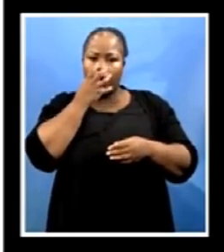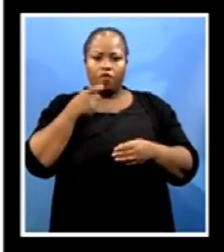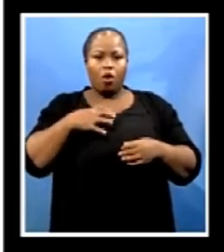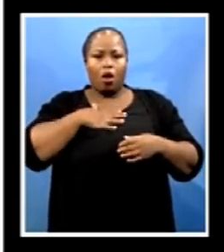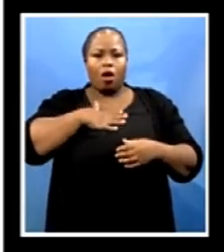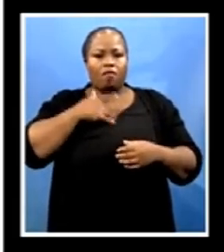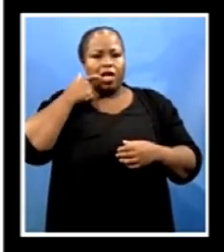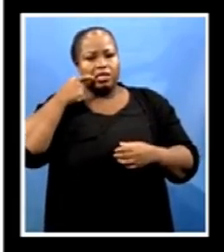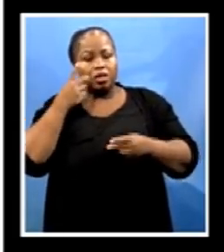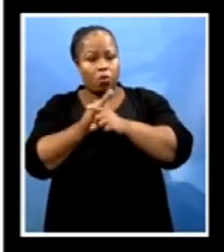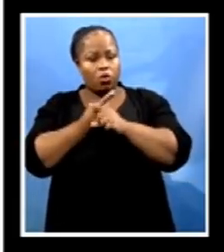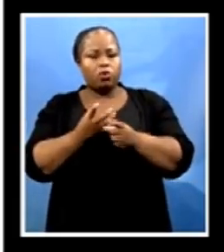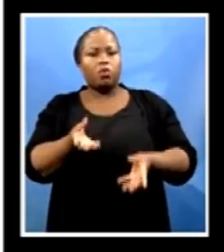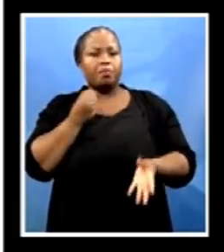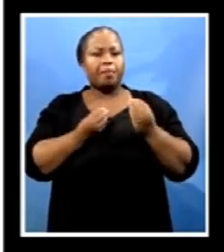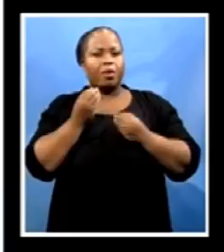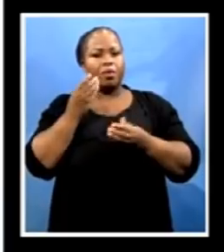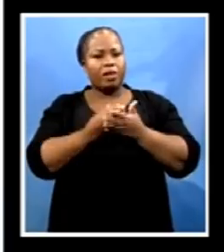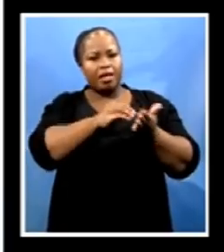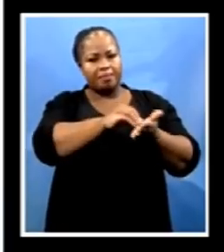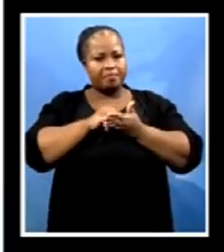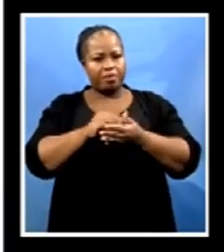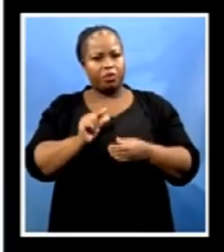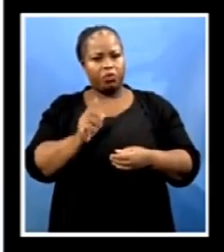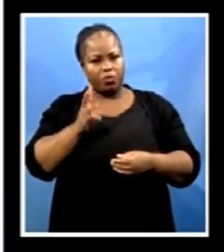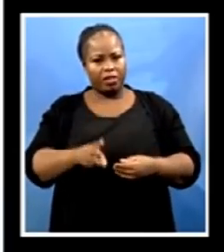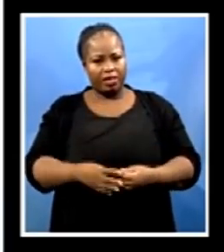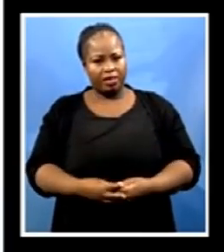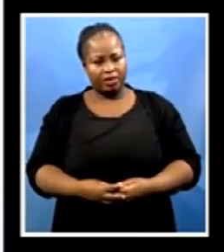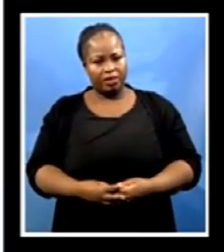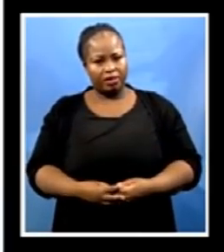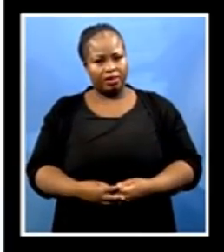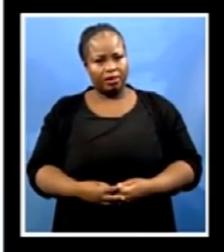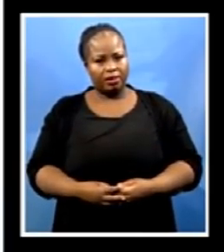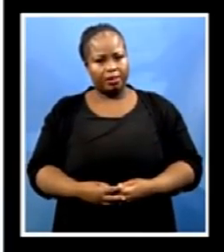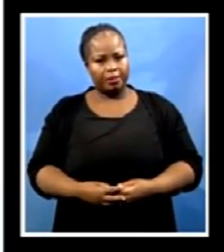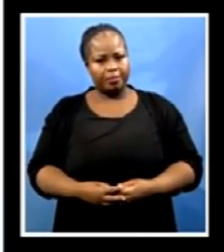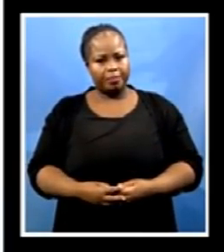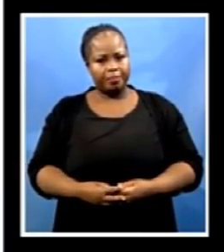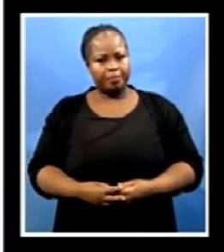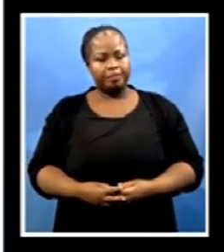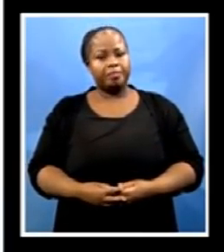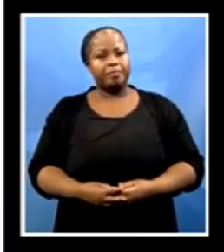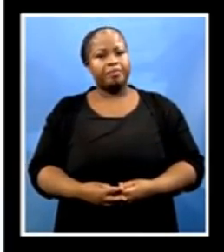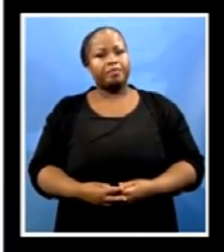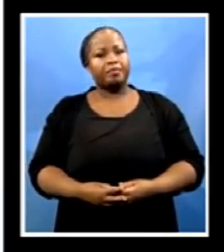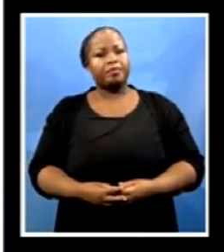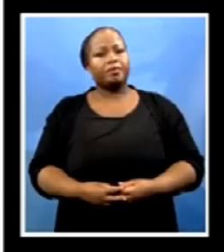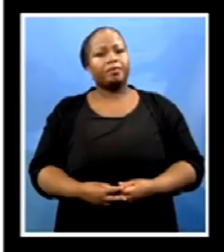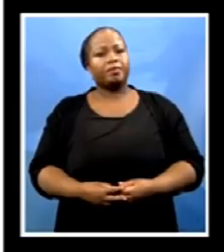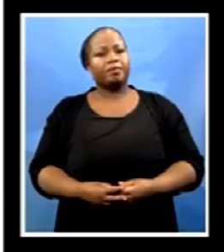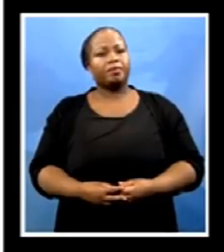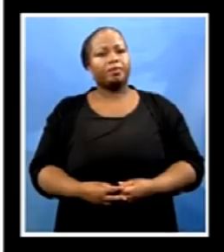country very soon. I'm also pleased to tell you that there's a very strong emphasis on local manufacturing.